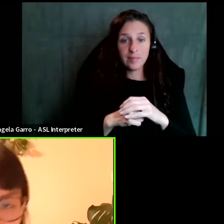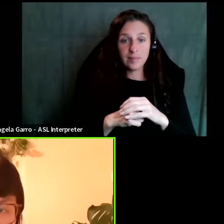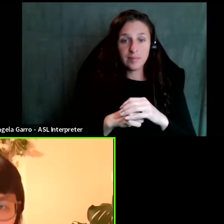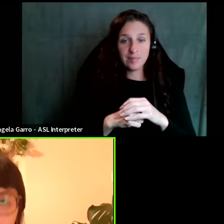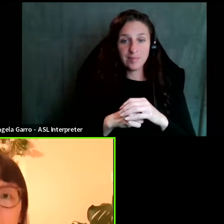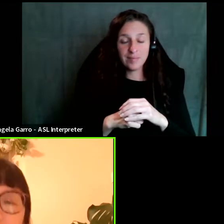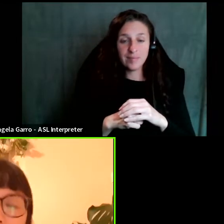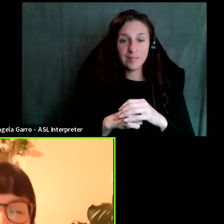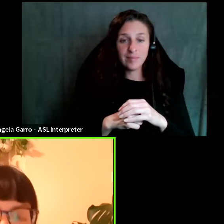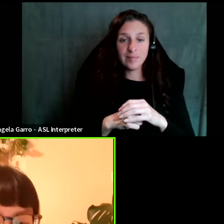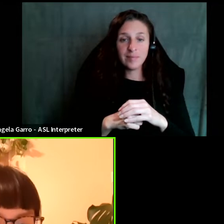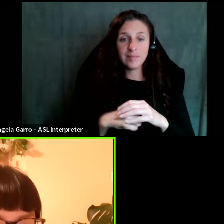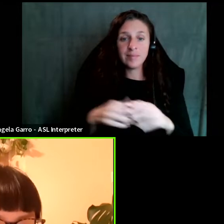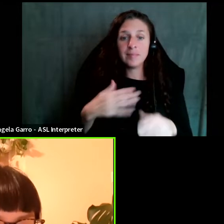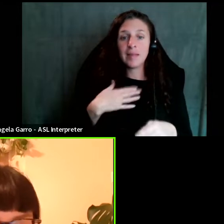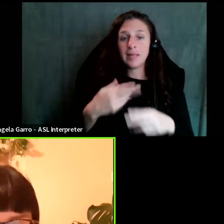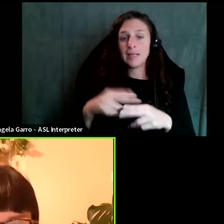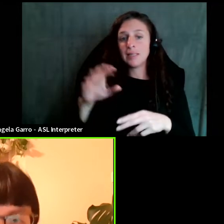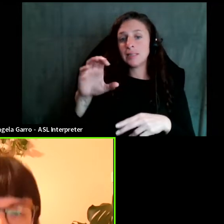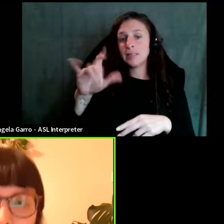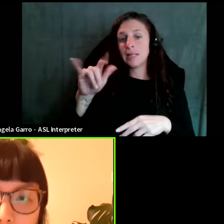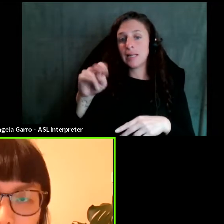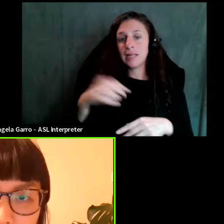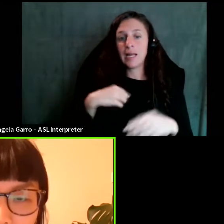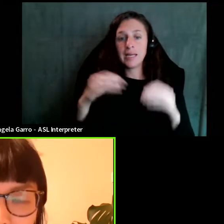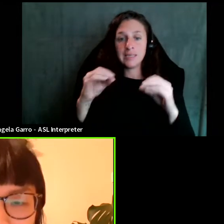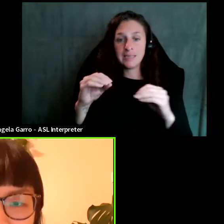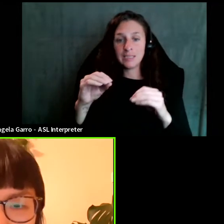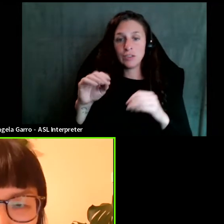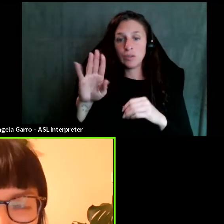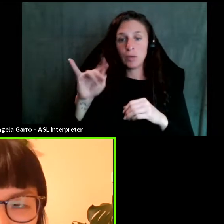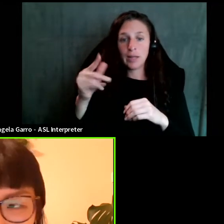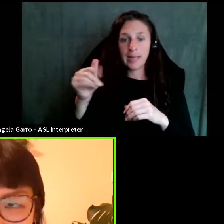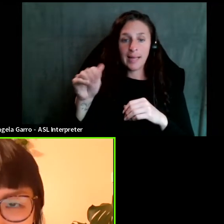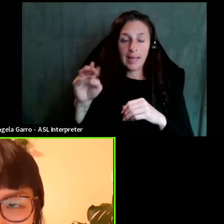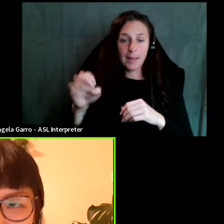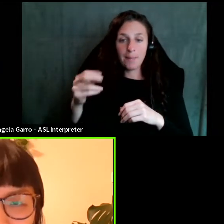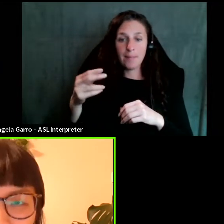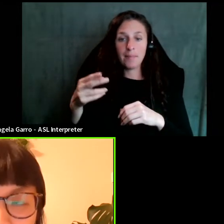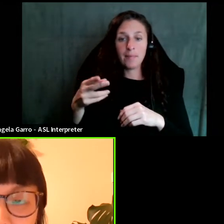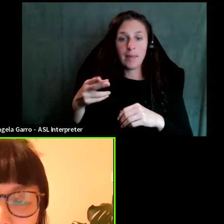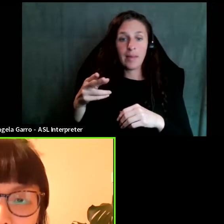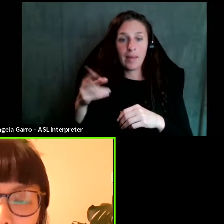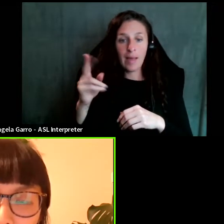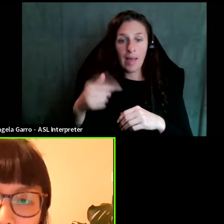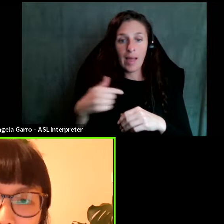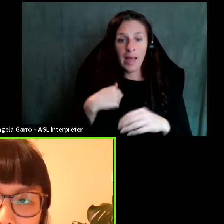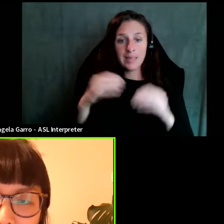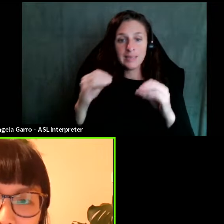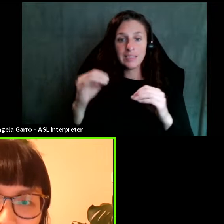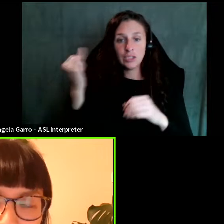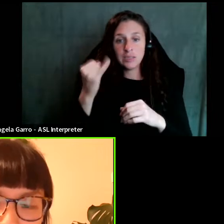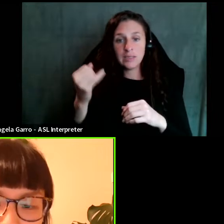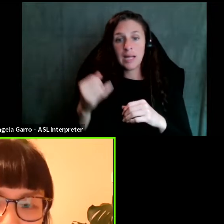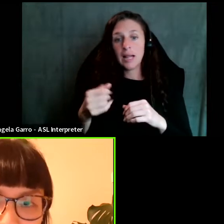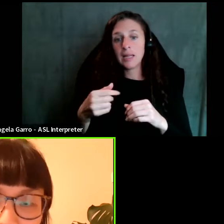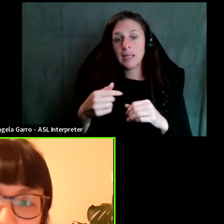Hi. I am Celine and I teach at Burlingame High. I teach Italian and I am Miss Rema